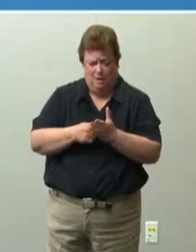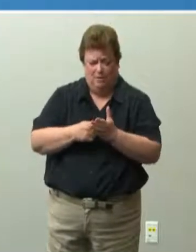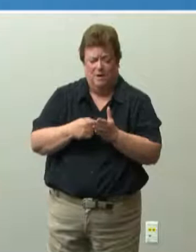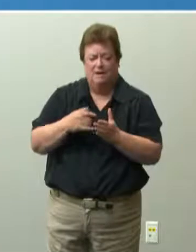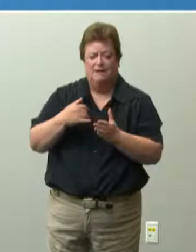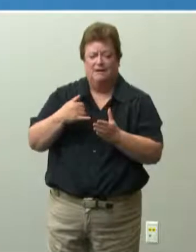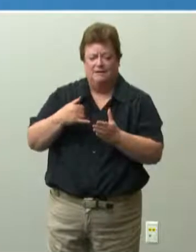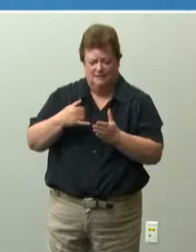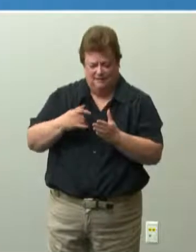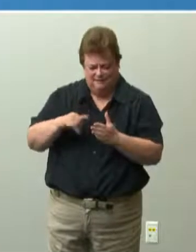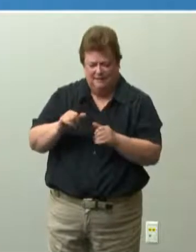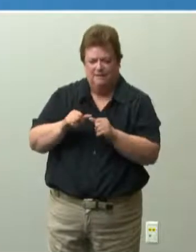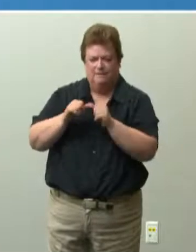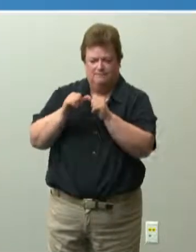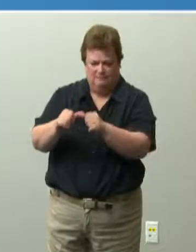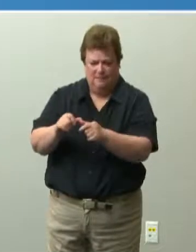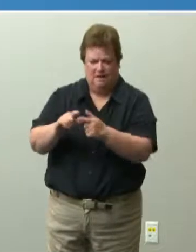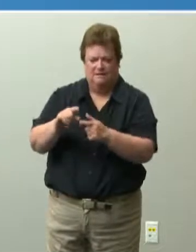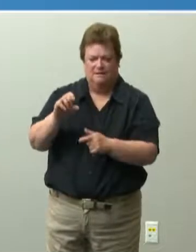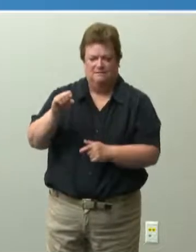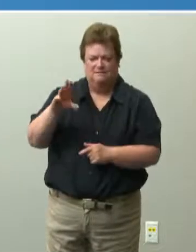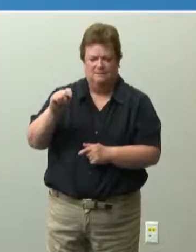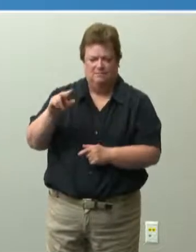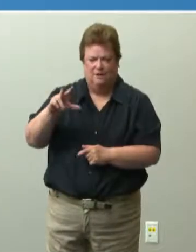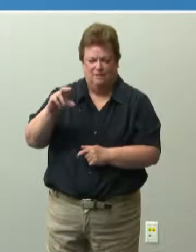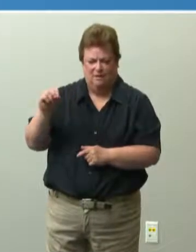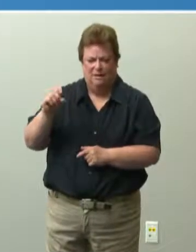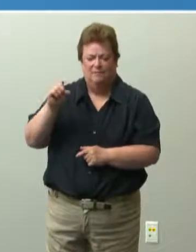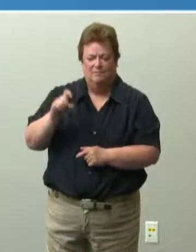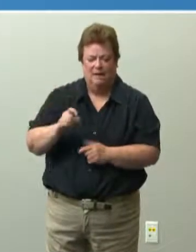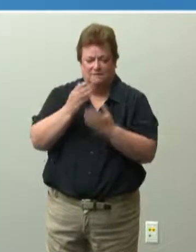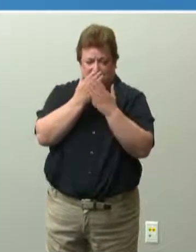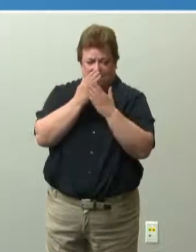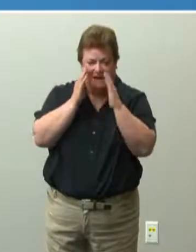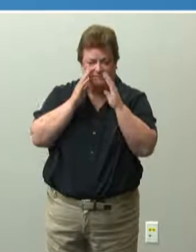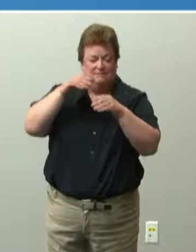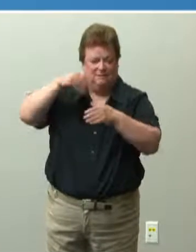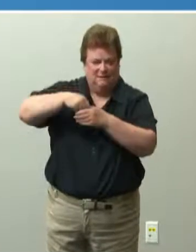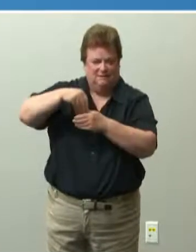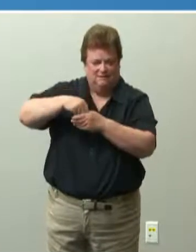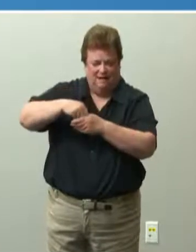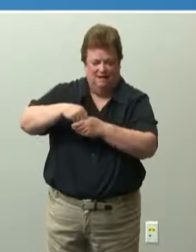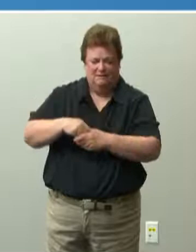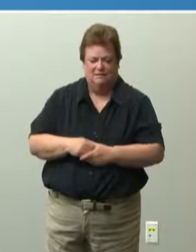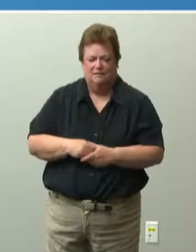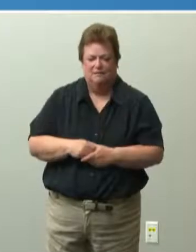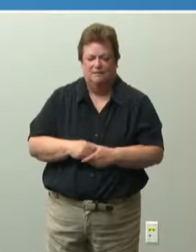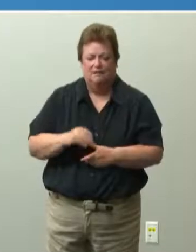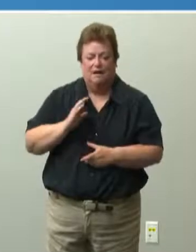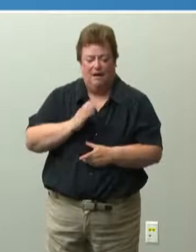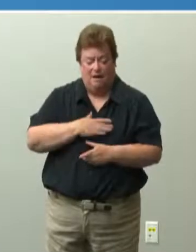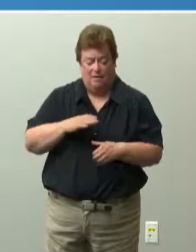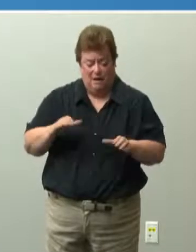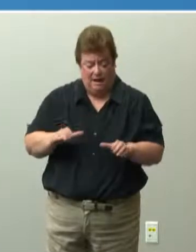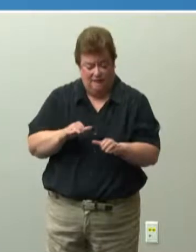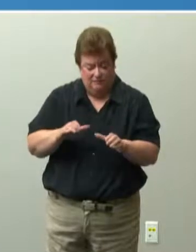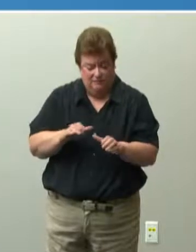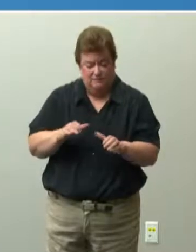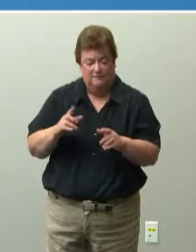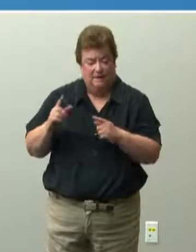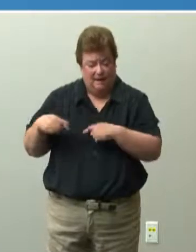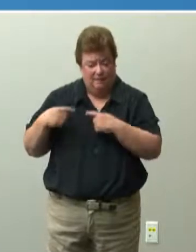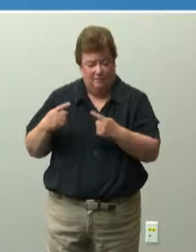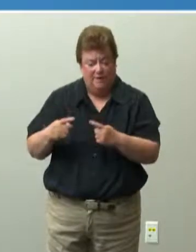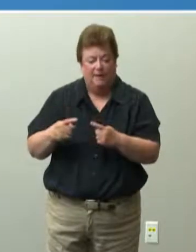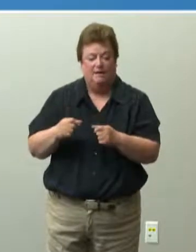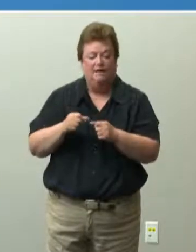September 30th, and that masks must be worn indoors. Our actions have been and will continue to be guided